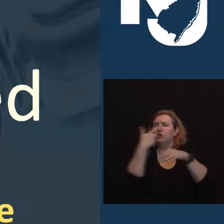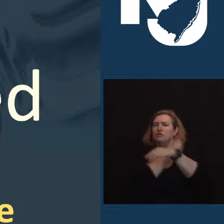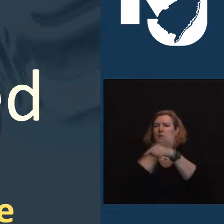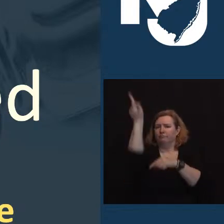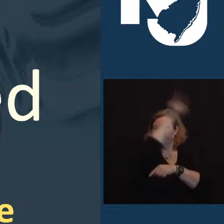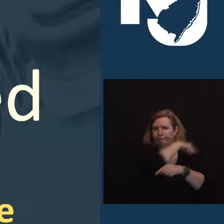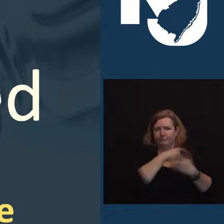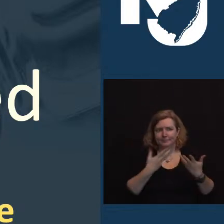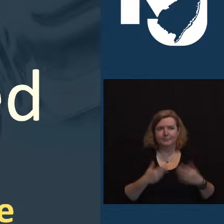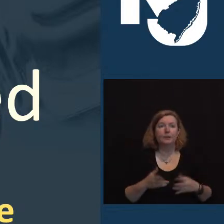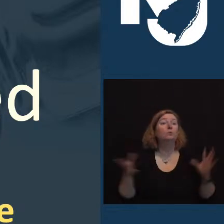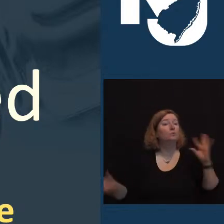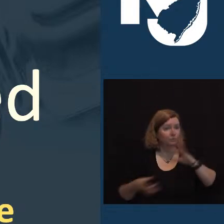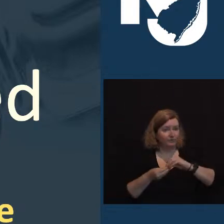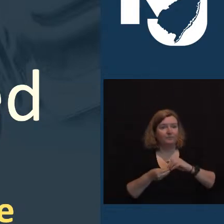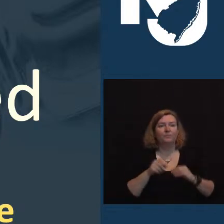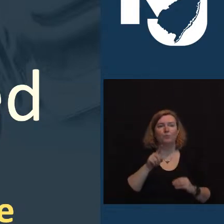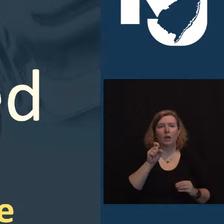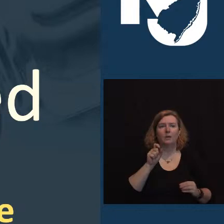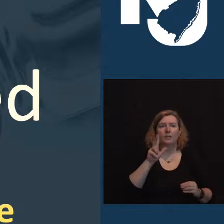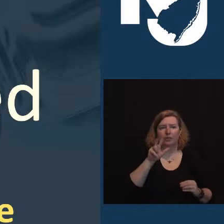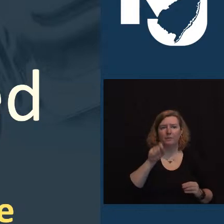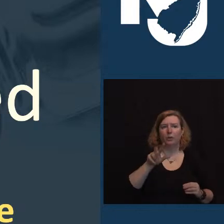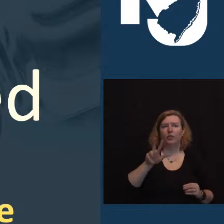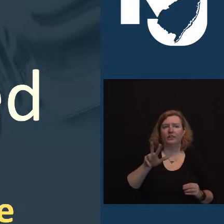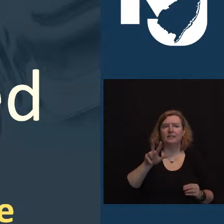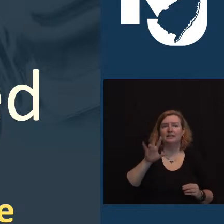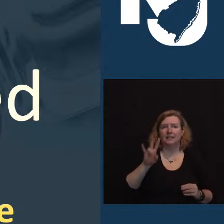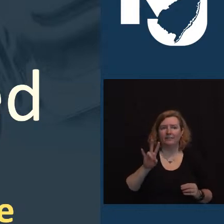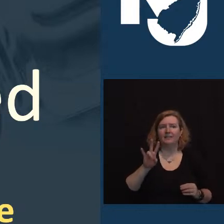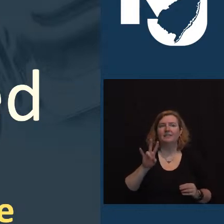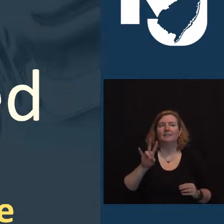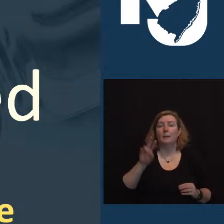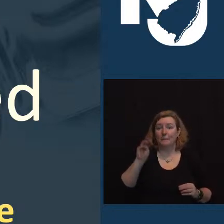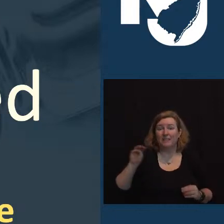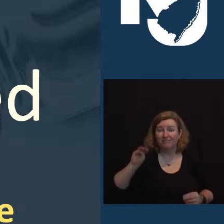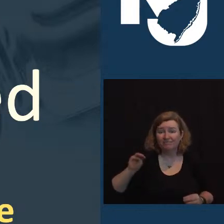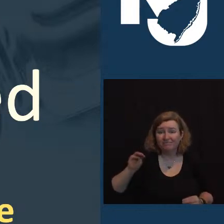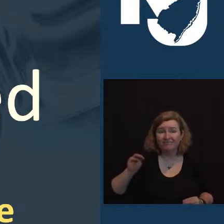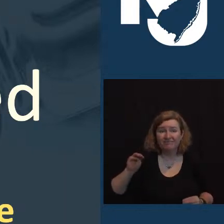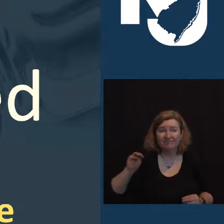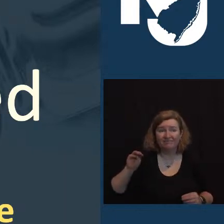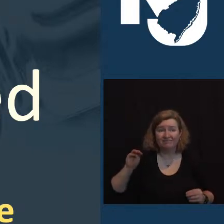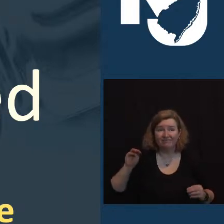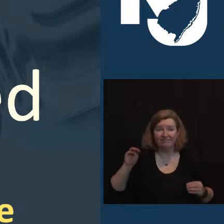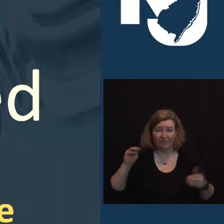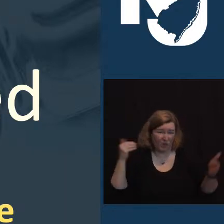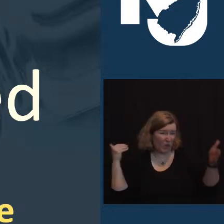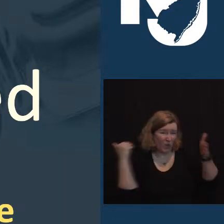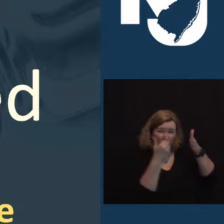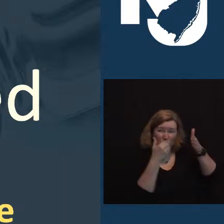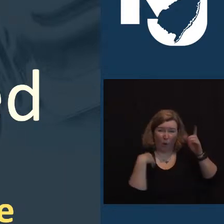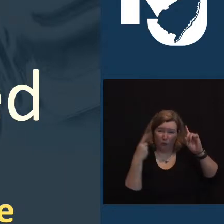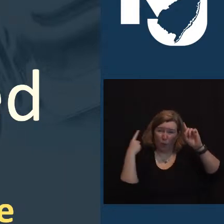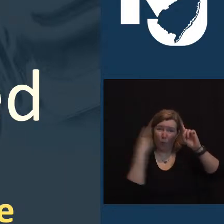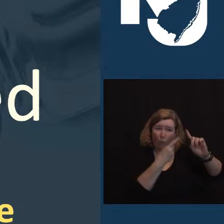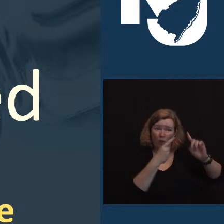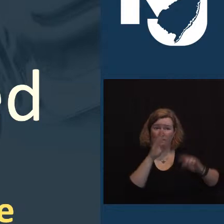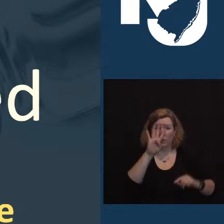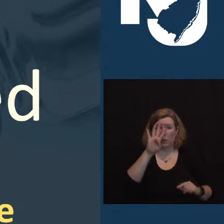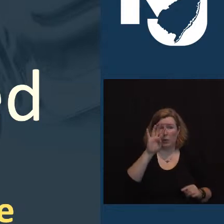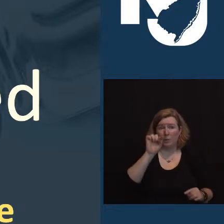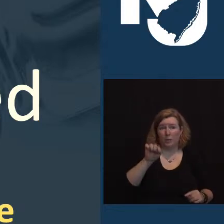roughly 3.37 million, which means we're 72% of the way to our initial goal of 4.7